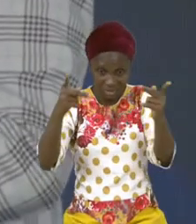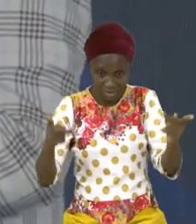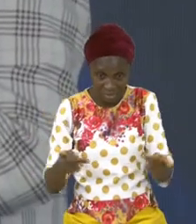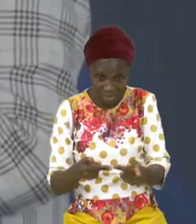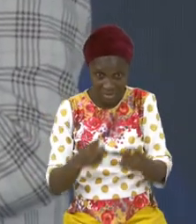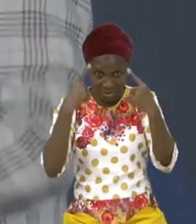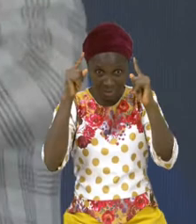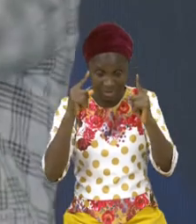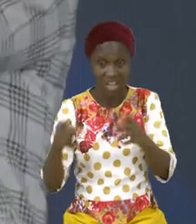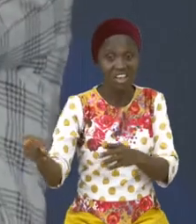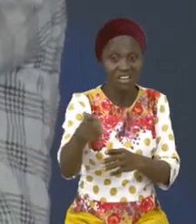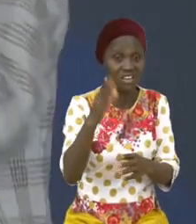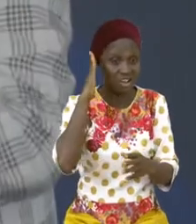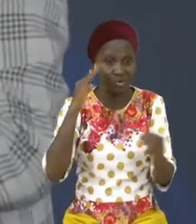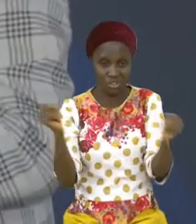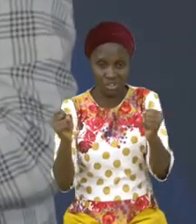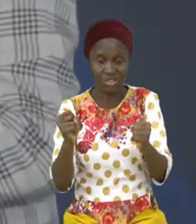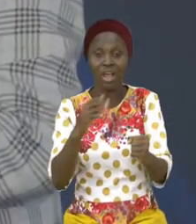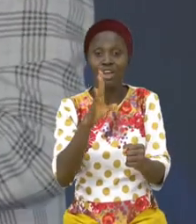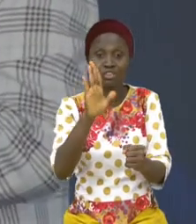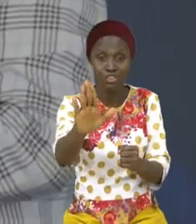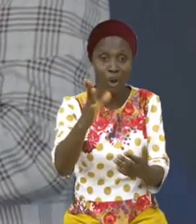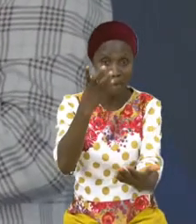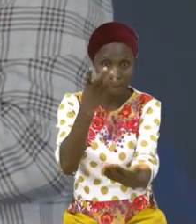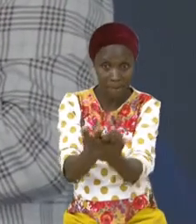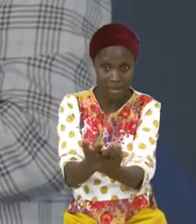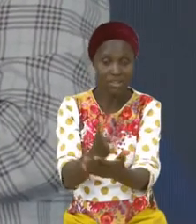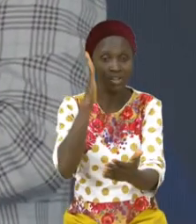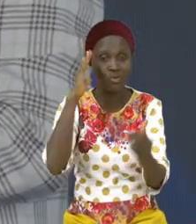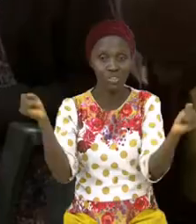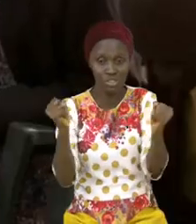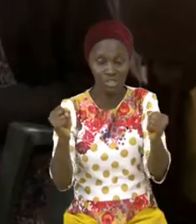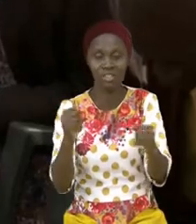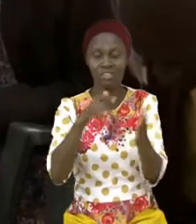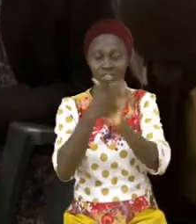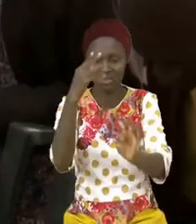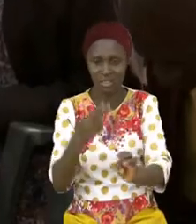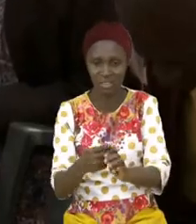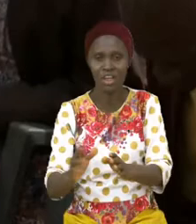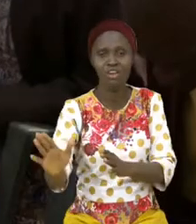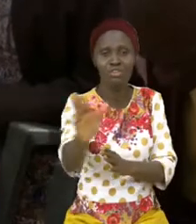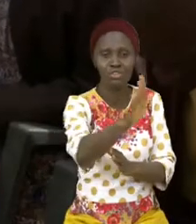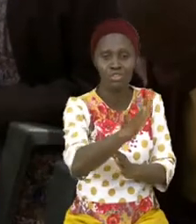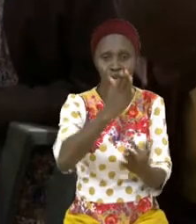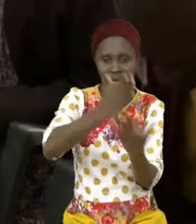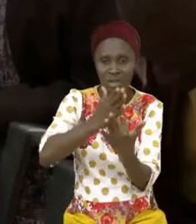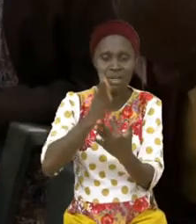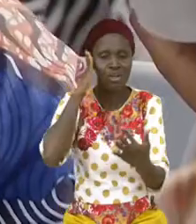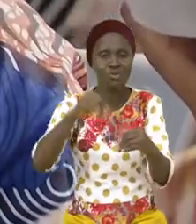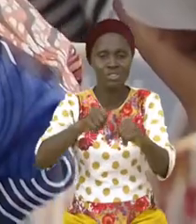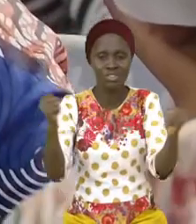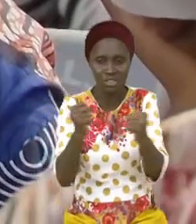shake your prisoner will shake your confinement was